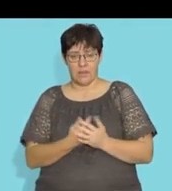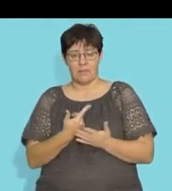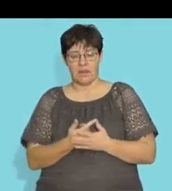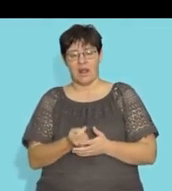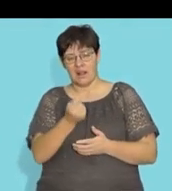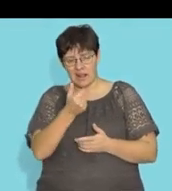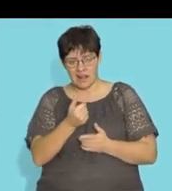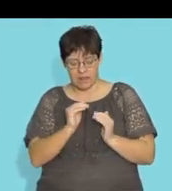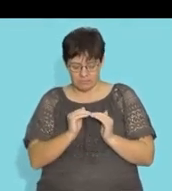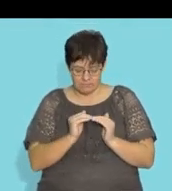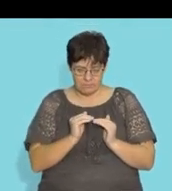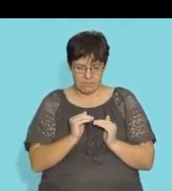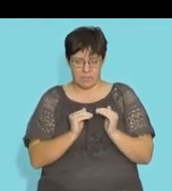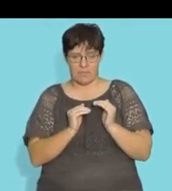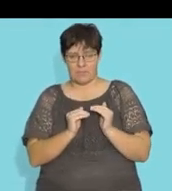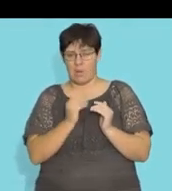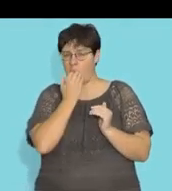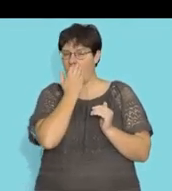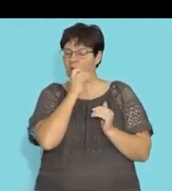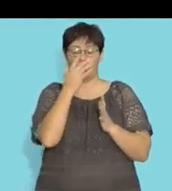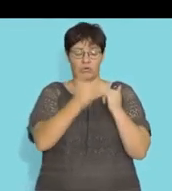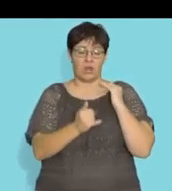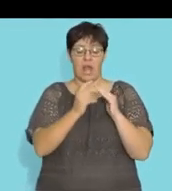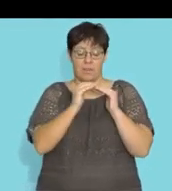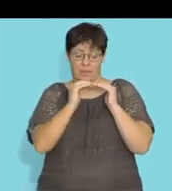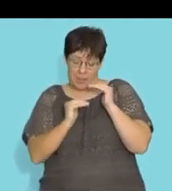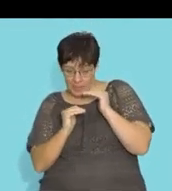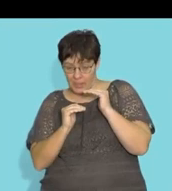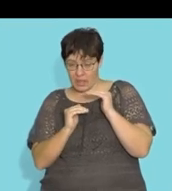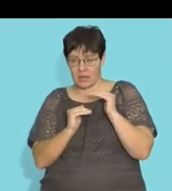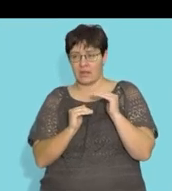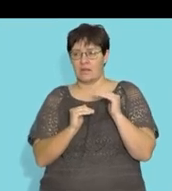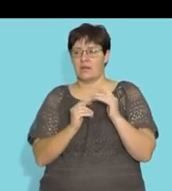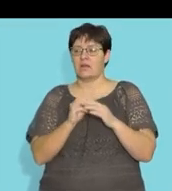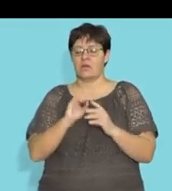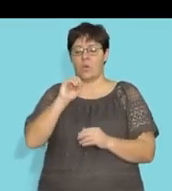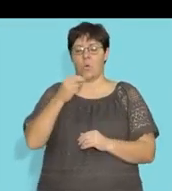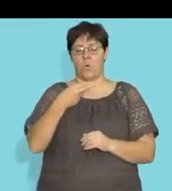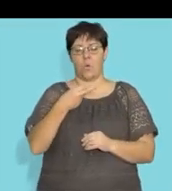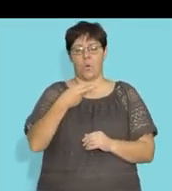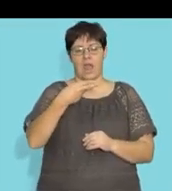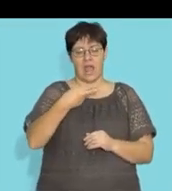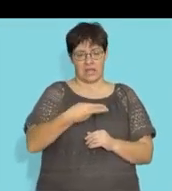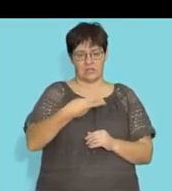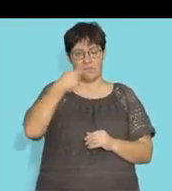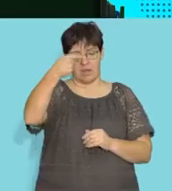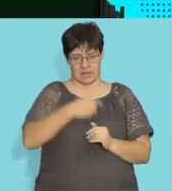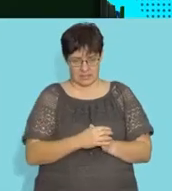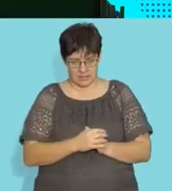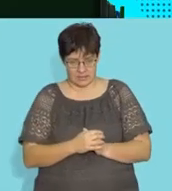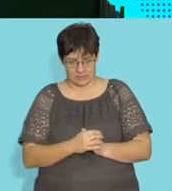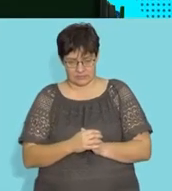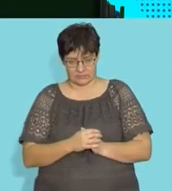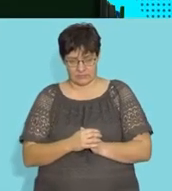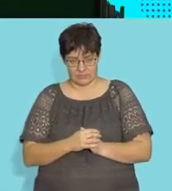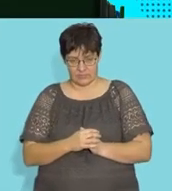be a small a small decrease in my OH minus or my